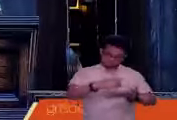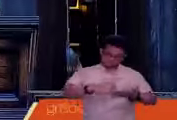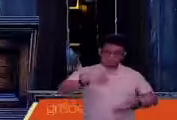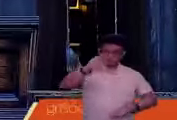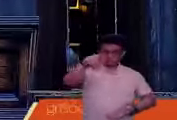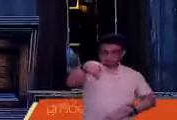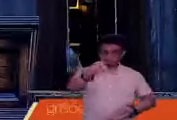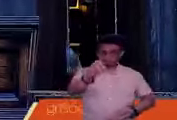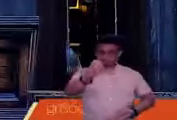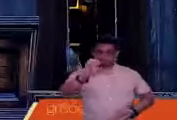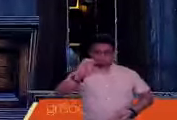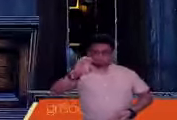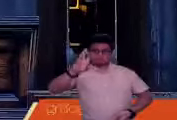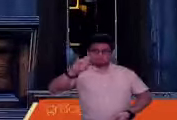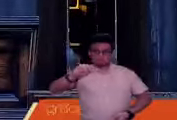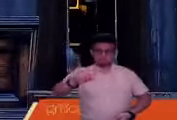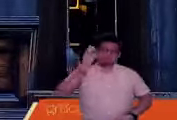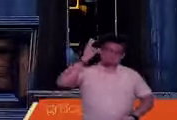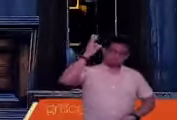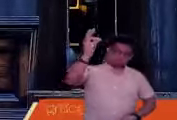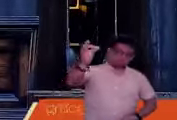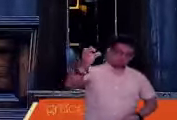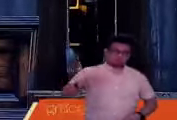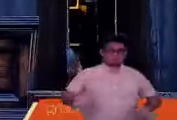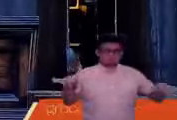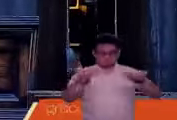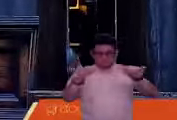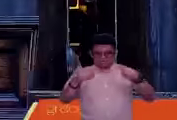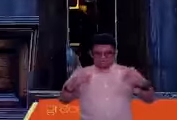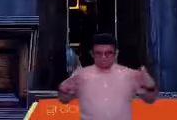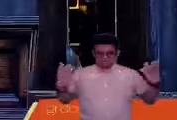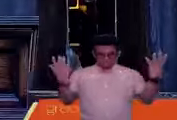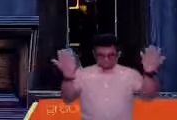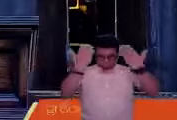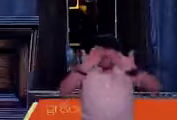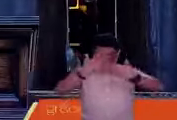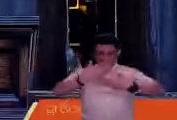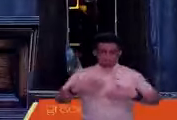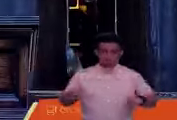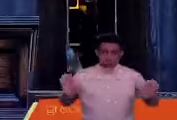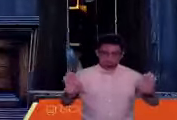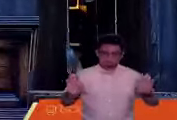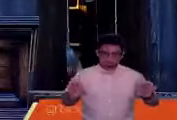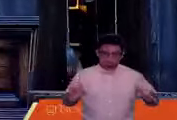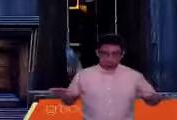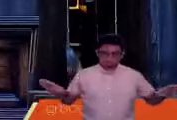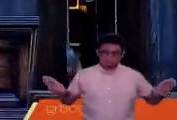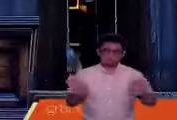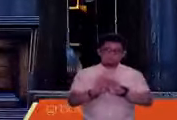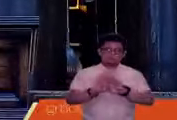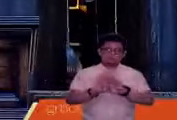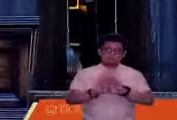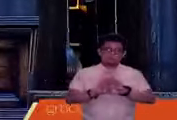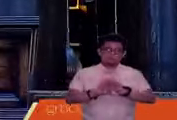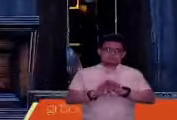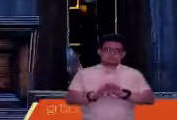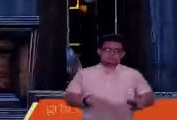I wrote about the future. The future is merely a shadow that blocks out the joys of the present